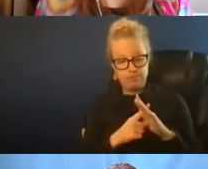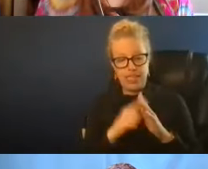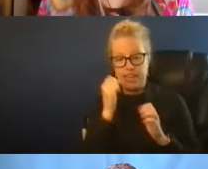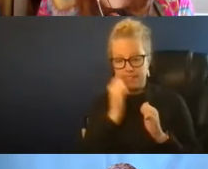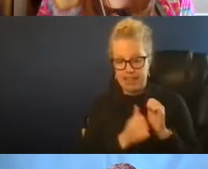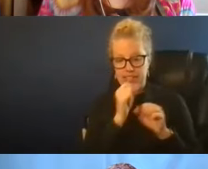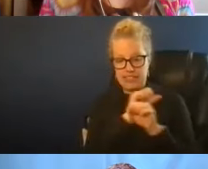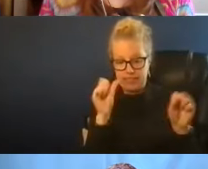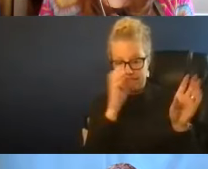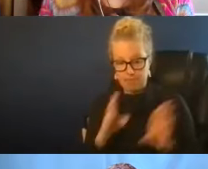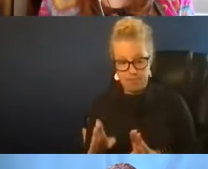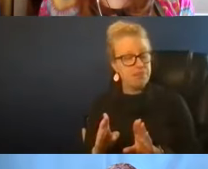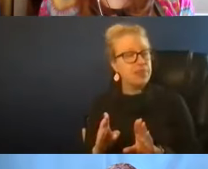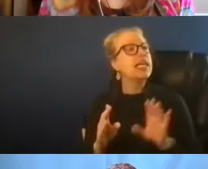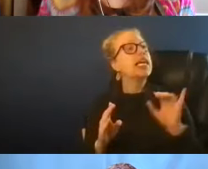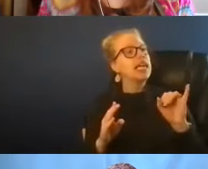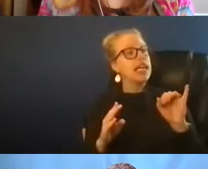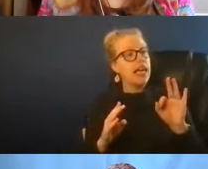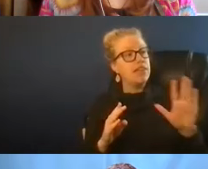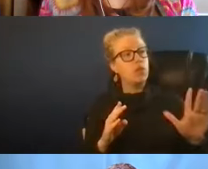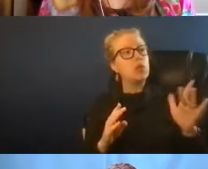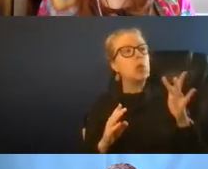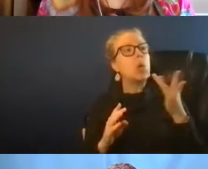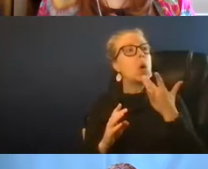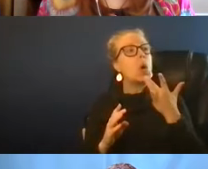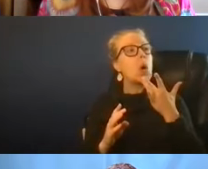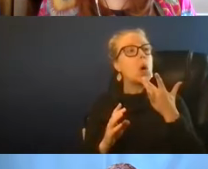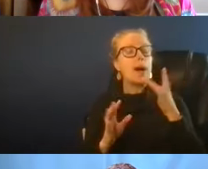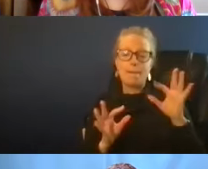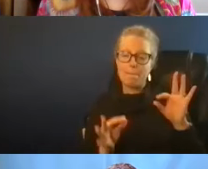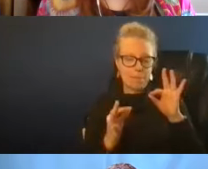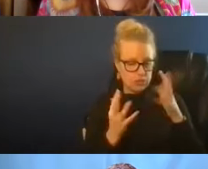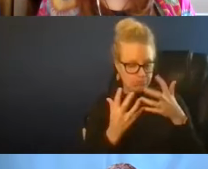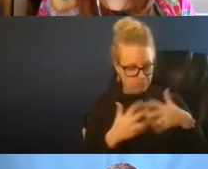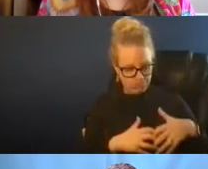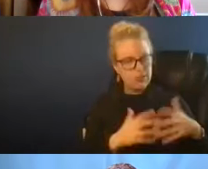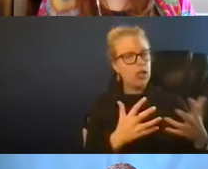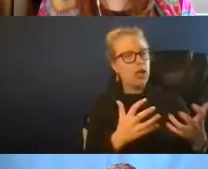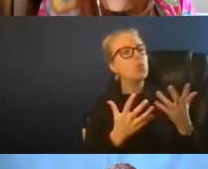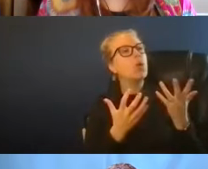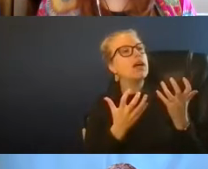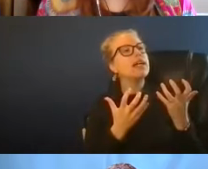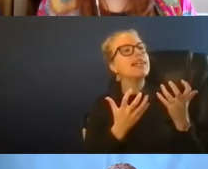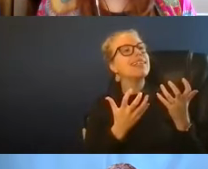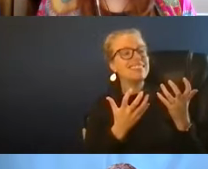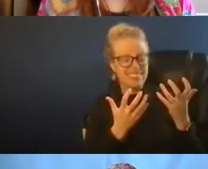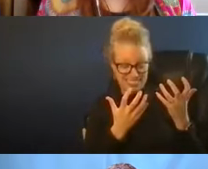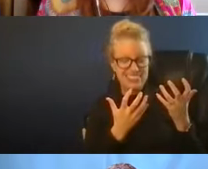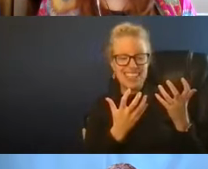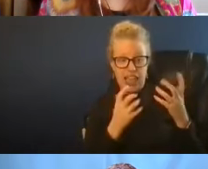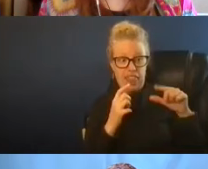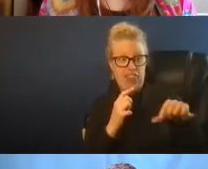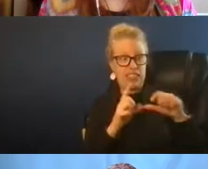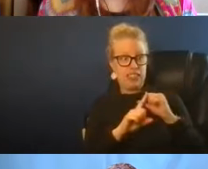plan, if you got your way, if everything worked out the way that you wanted it to in this